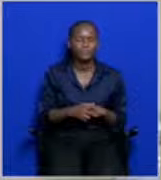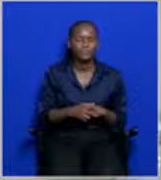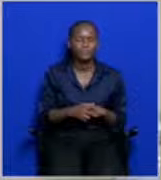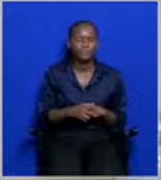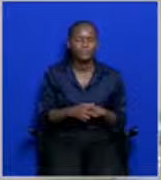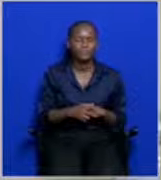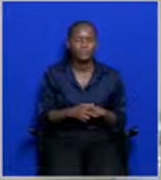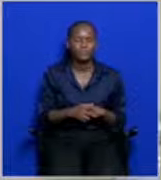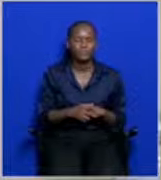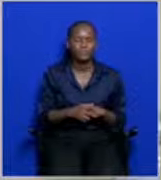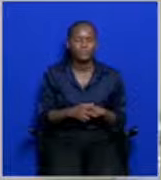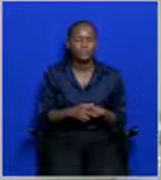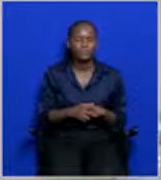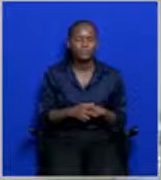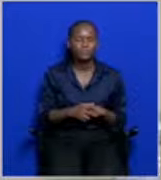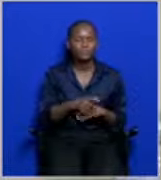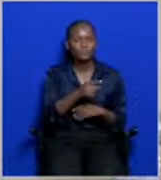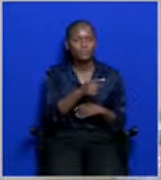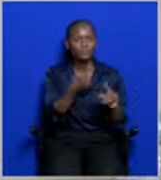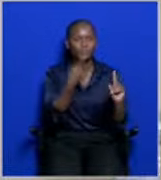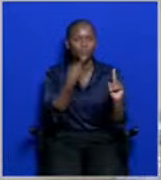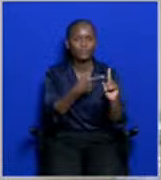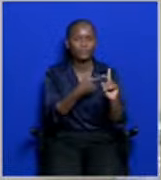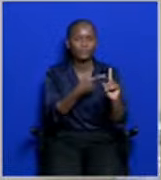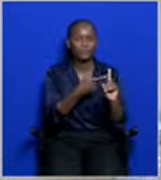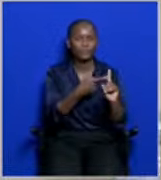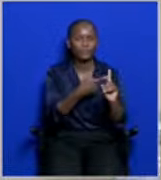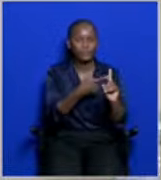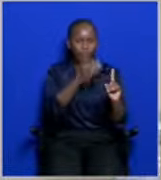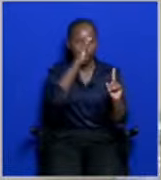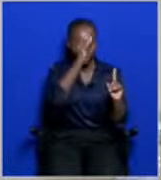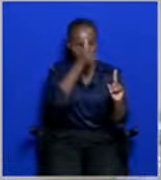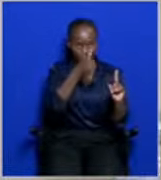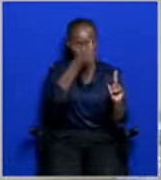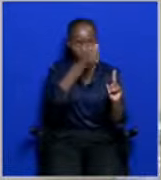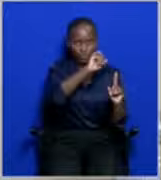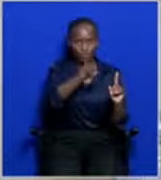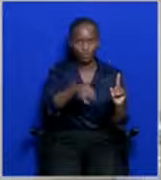Brigadier Julius Dr. Mkwanazi, who sets out his ID number,